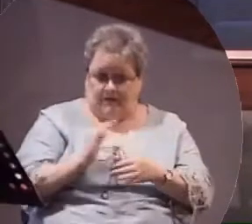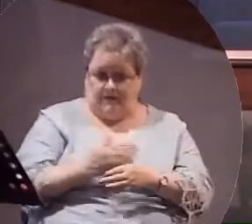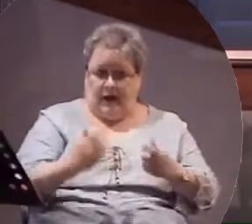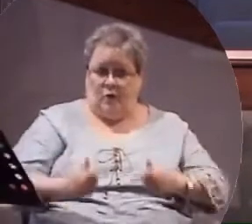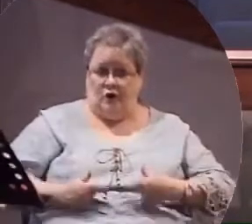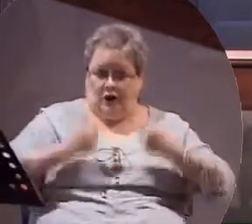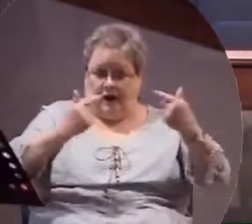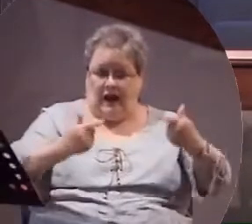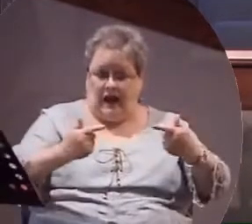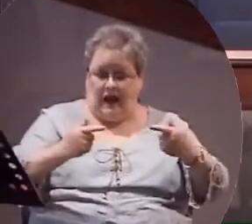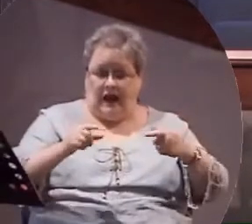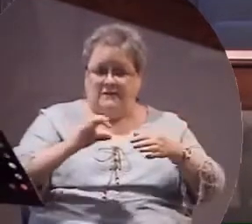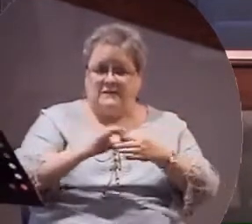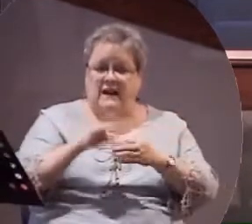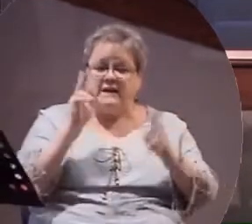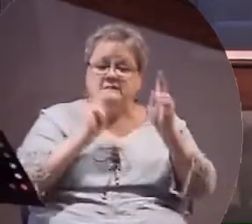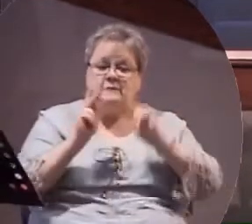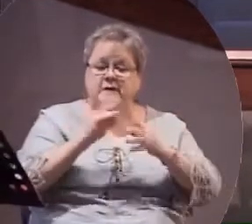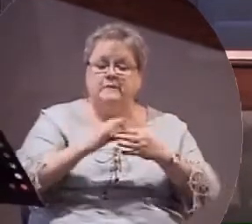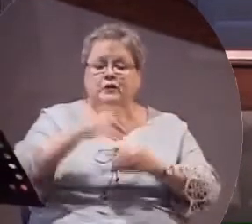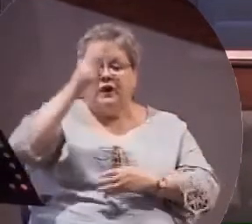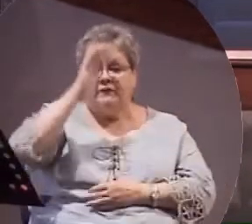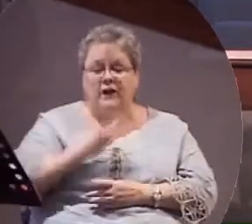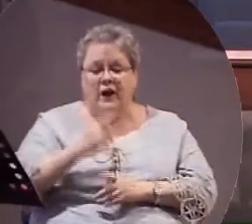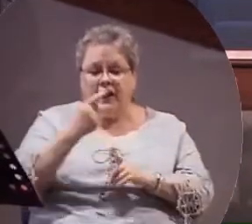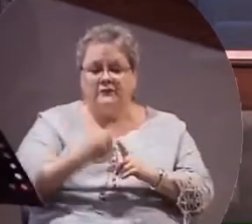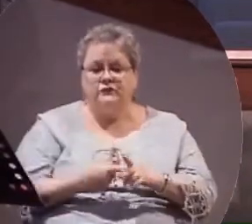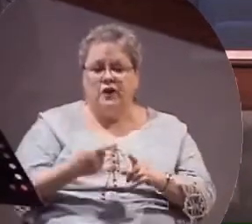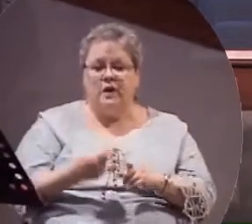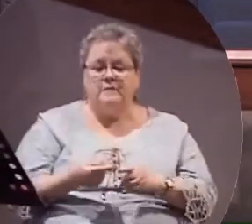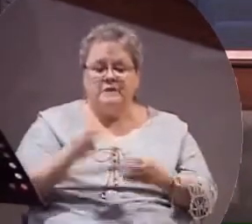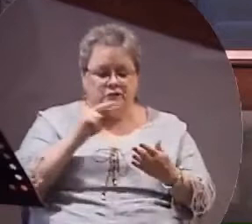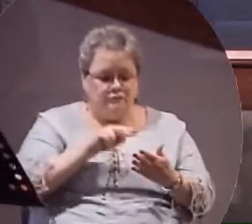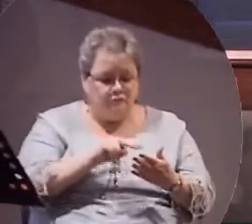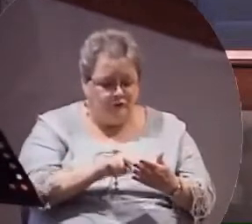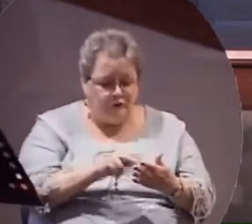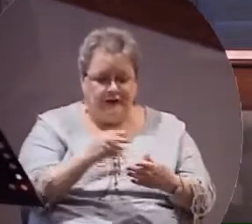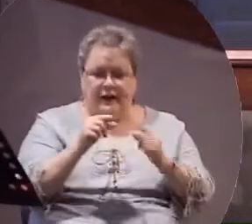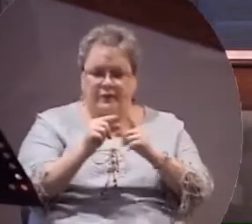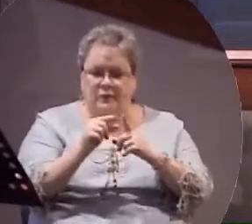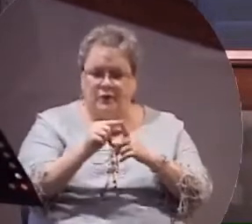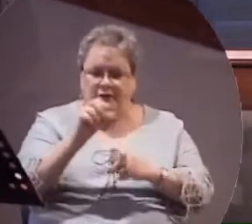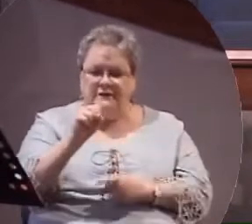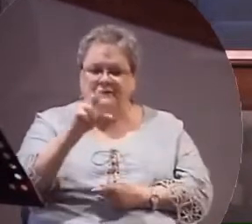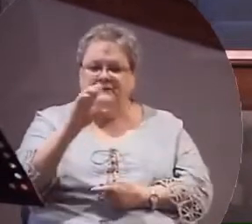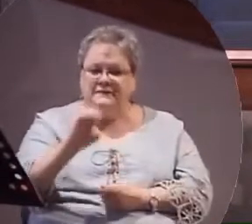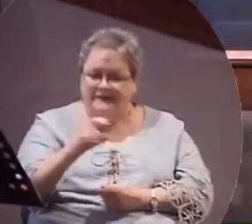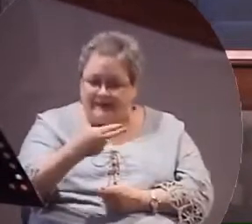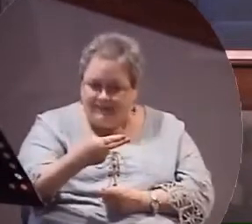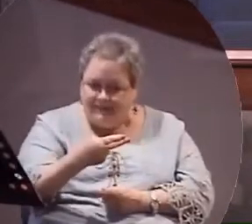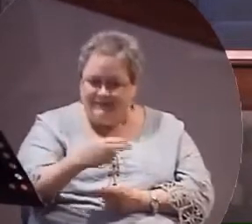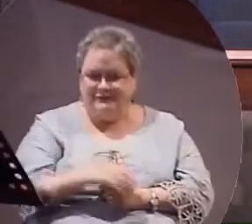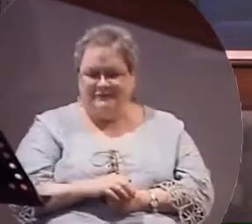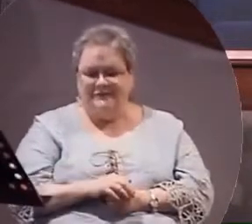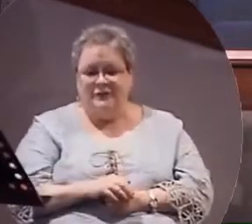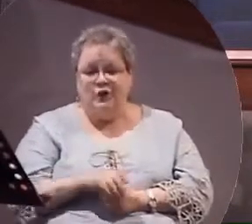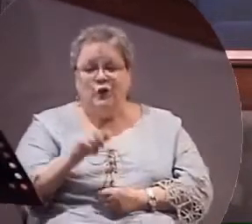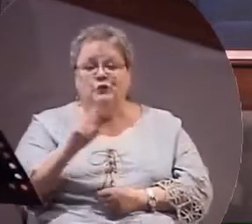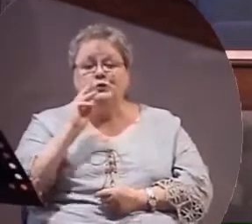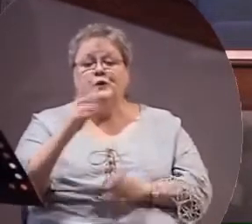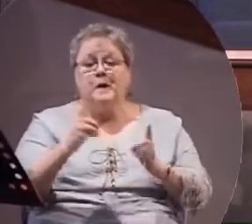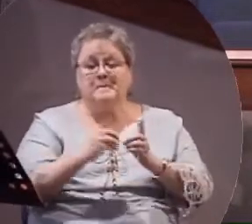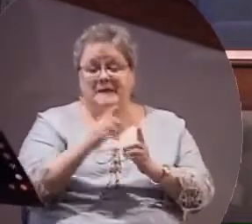God from just looking at the little word such. I'm telling you, somewhere along the way tonight, you're going to